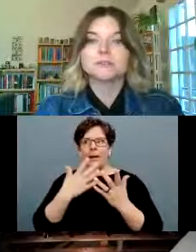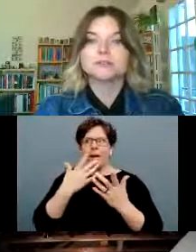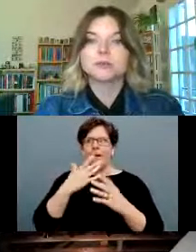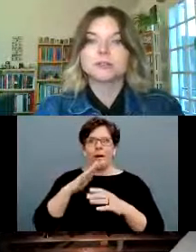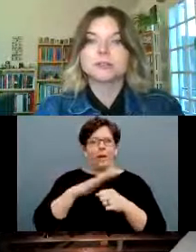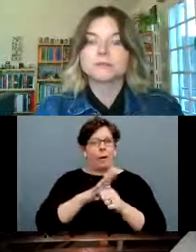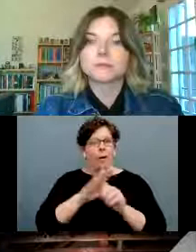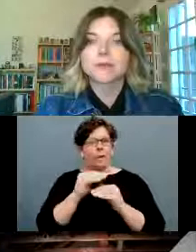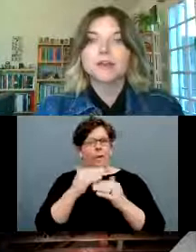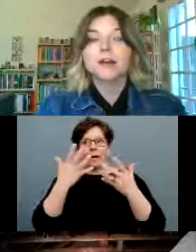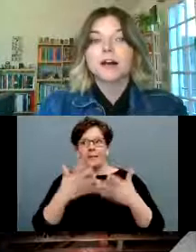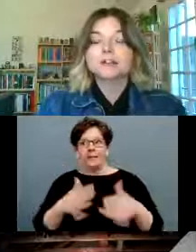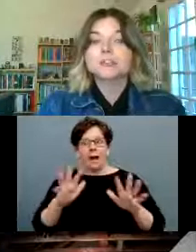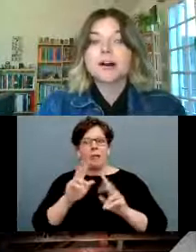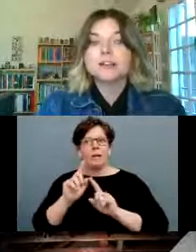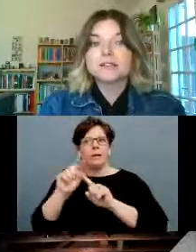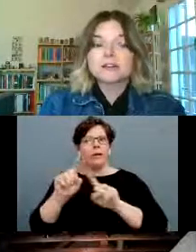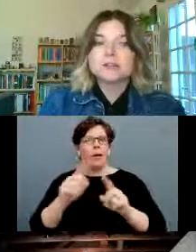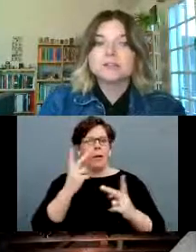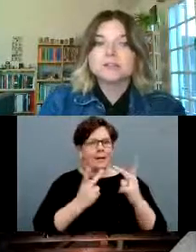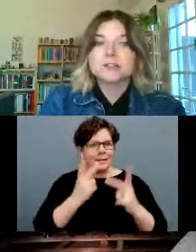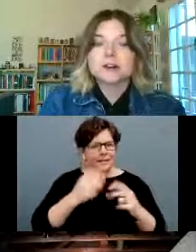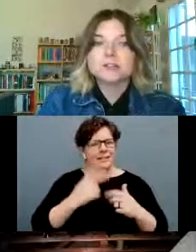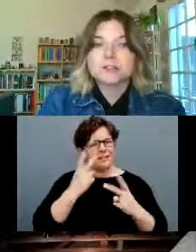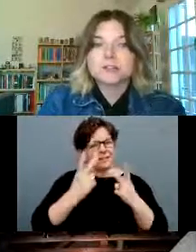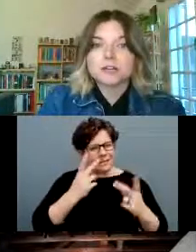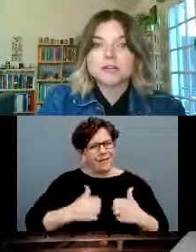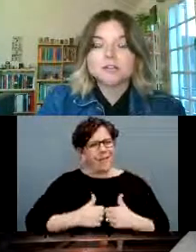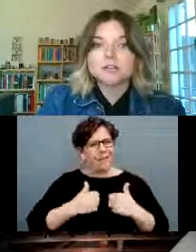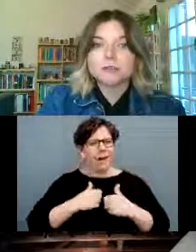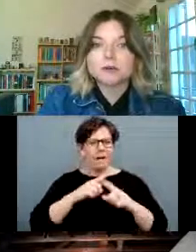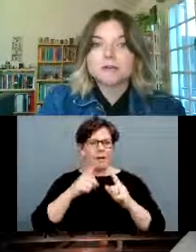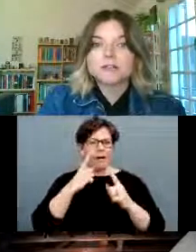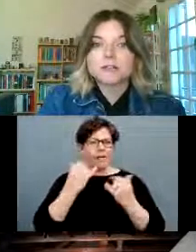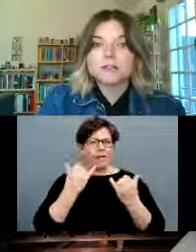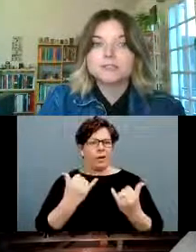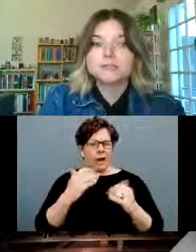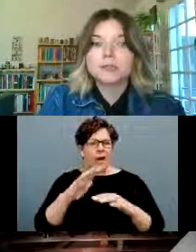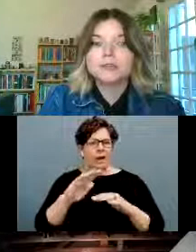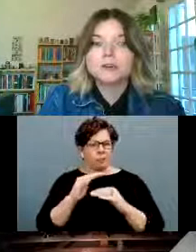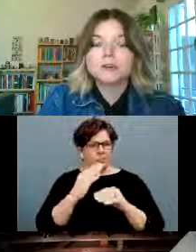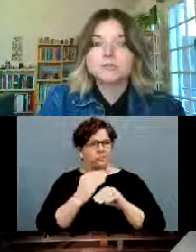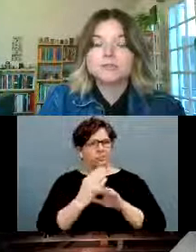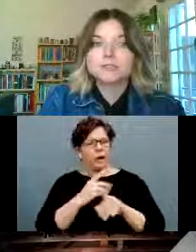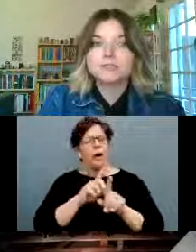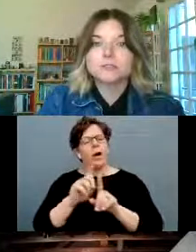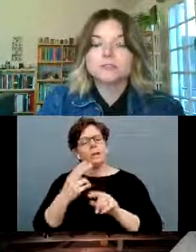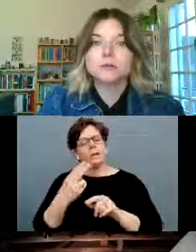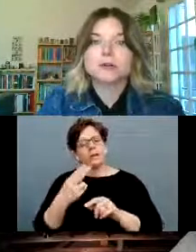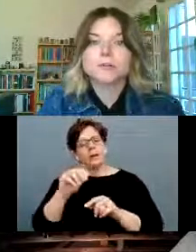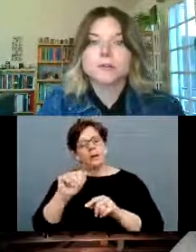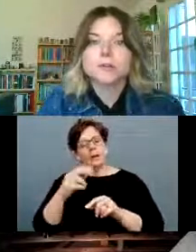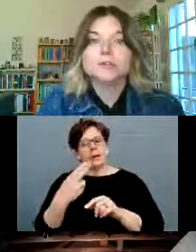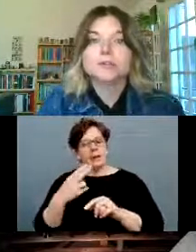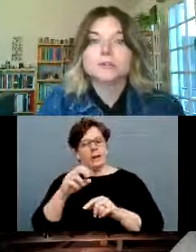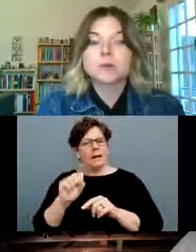incredible museums in person. I also highly recommend visiting HAHS online to learn more about these and many other homes and studios they